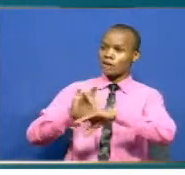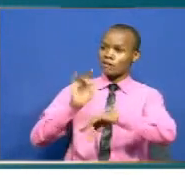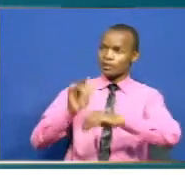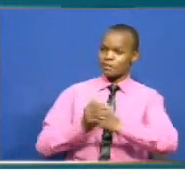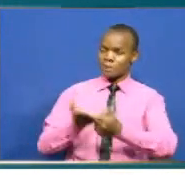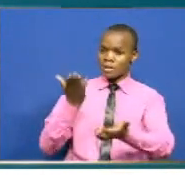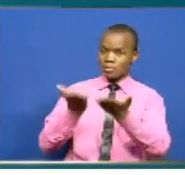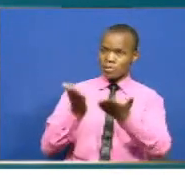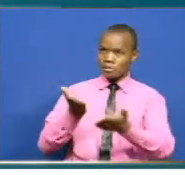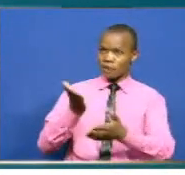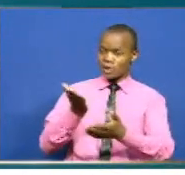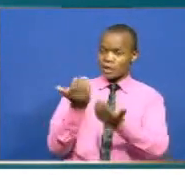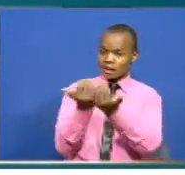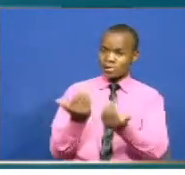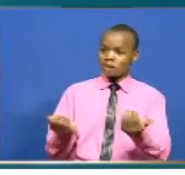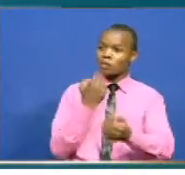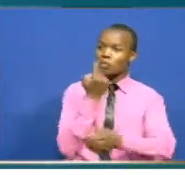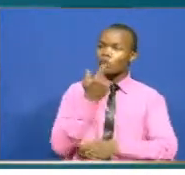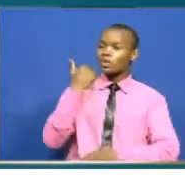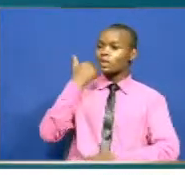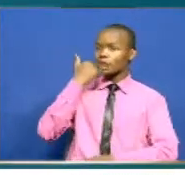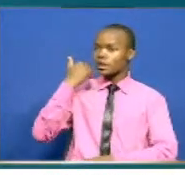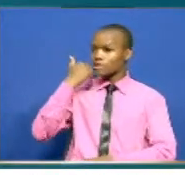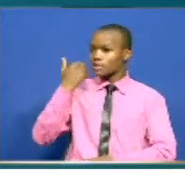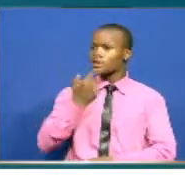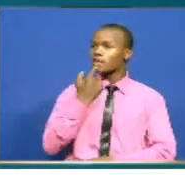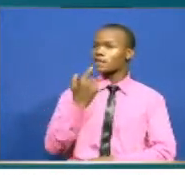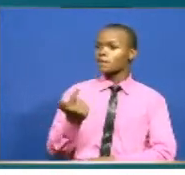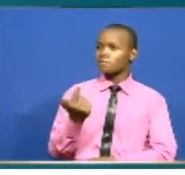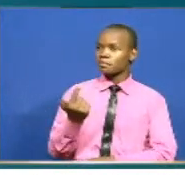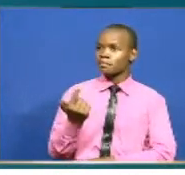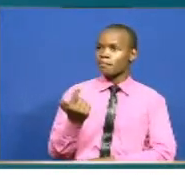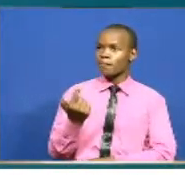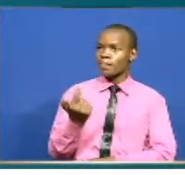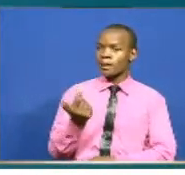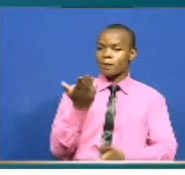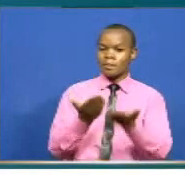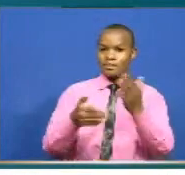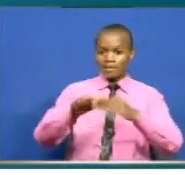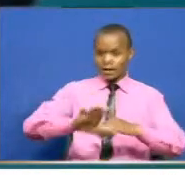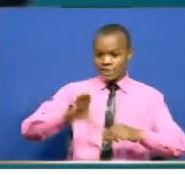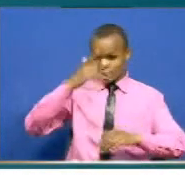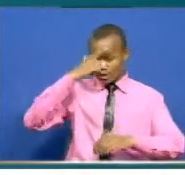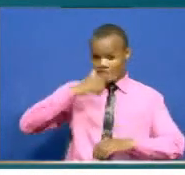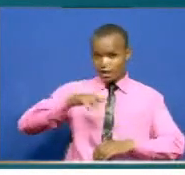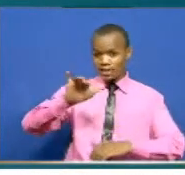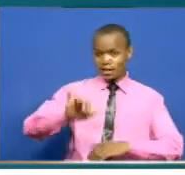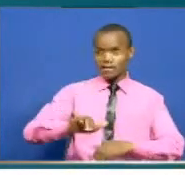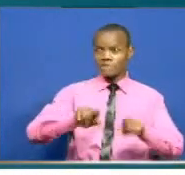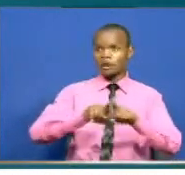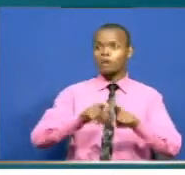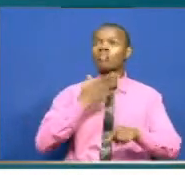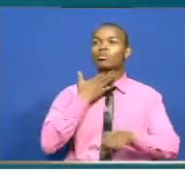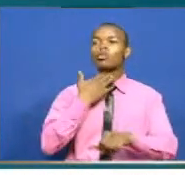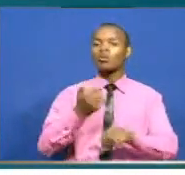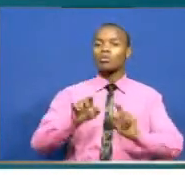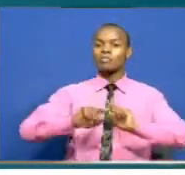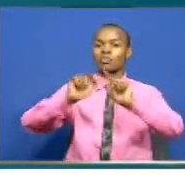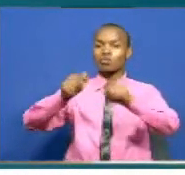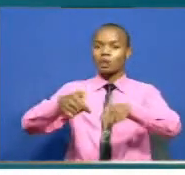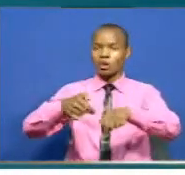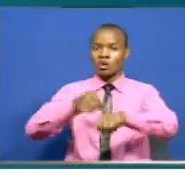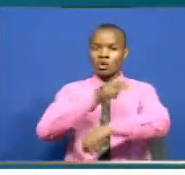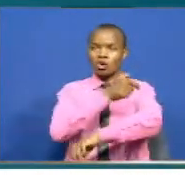someone, a child who is ill, say in somewhere in Thika, and wants to come to a medical facility in, you